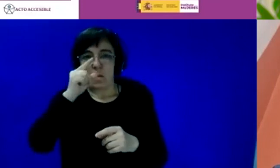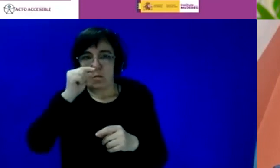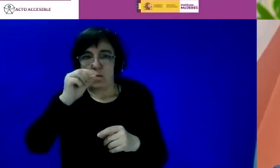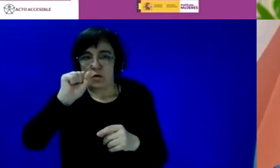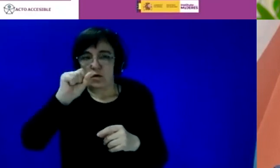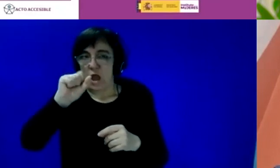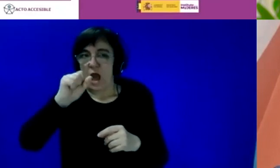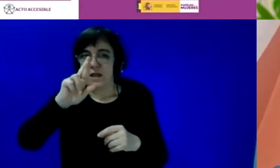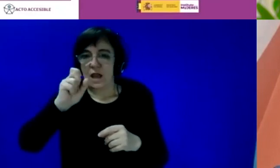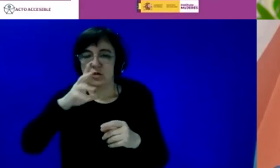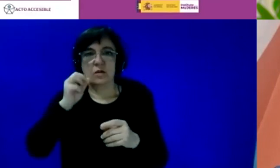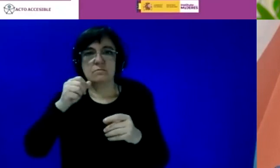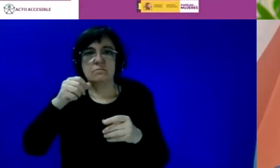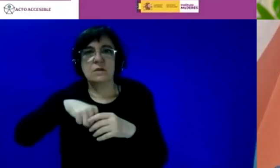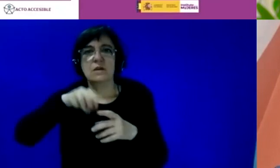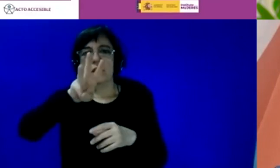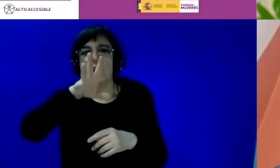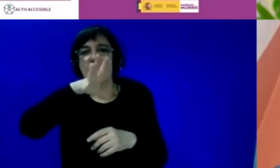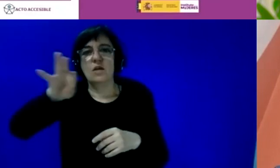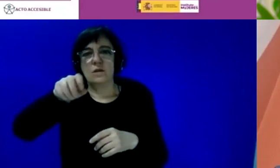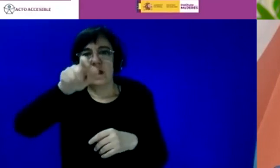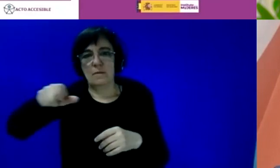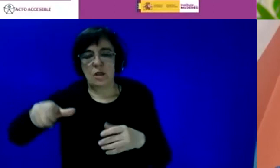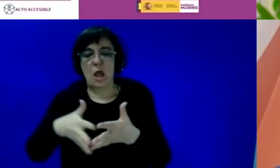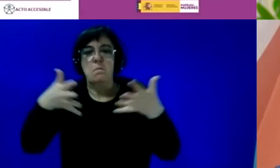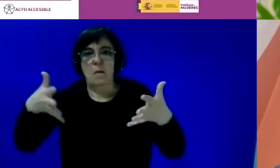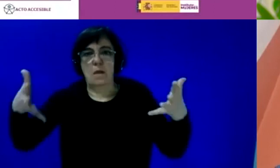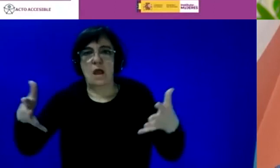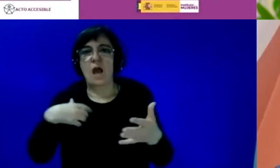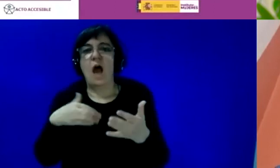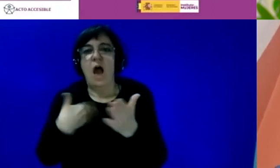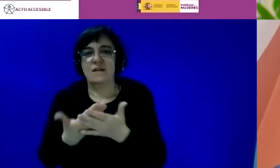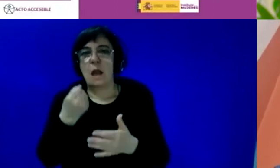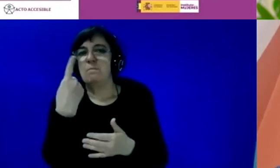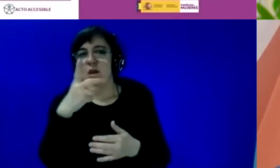is already operating in Pozuelo, a capacity for